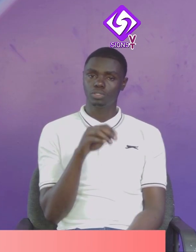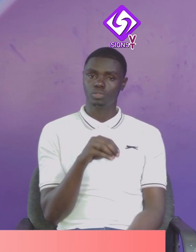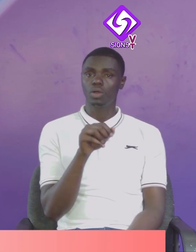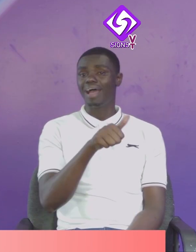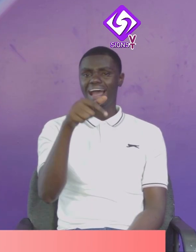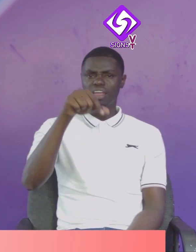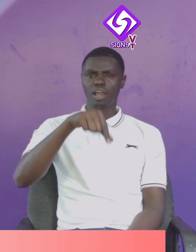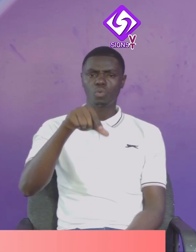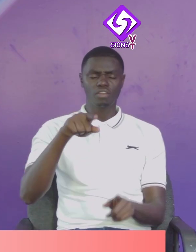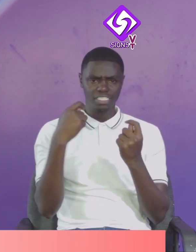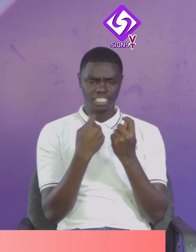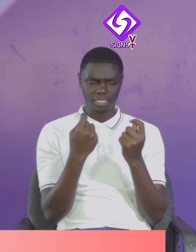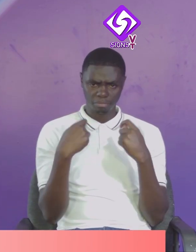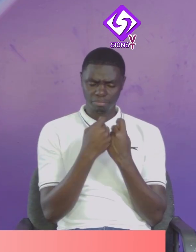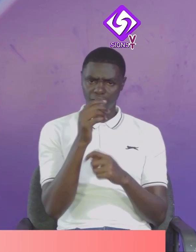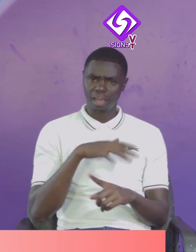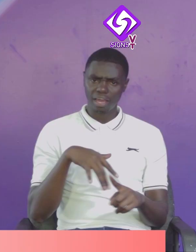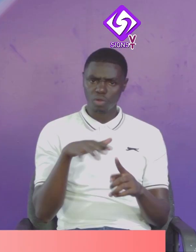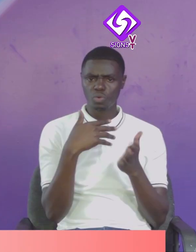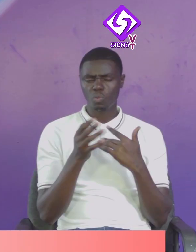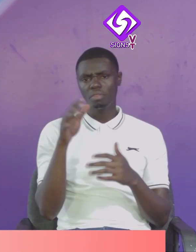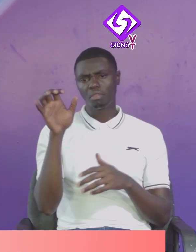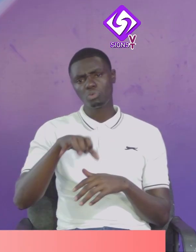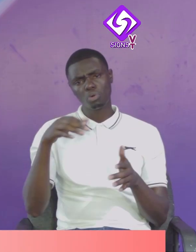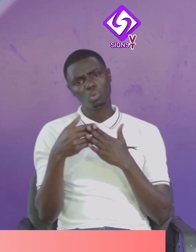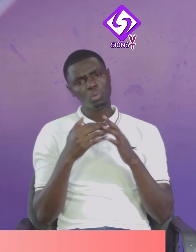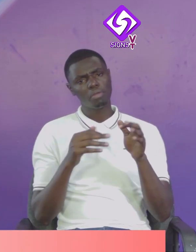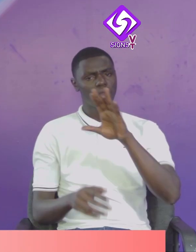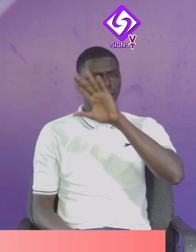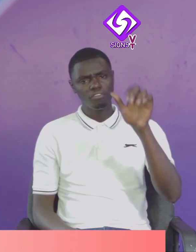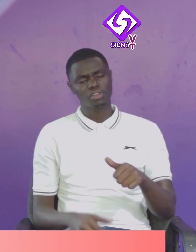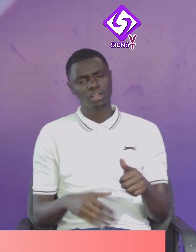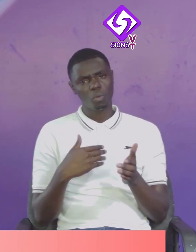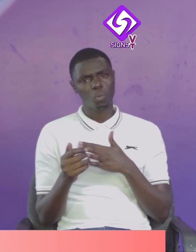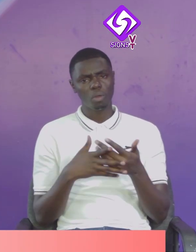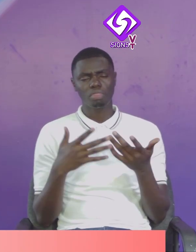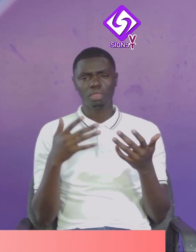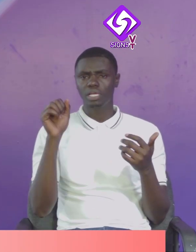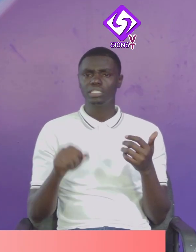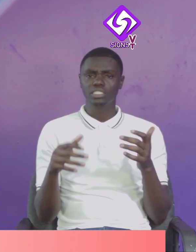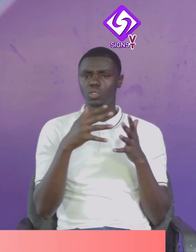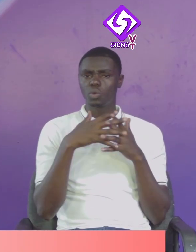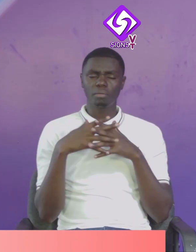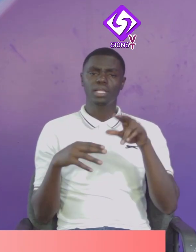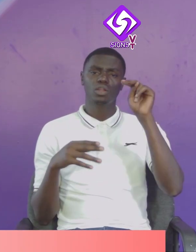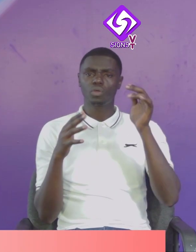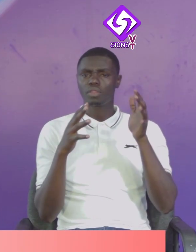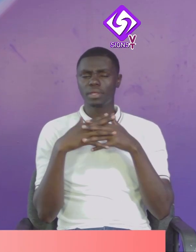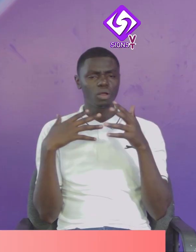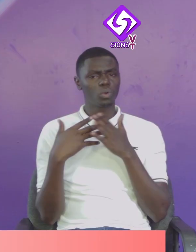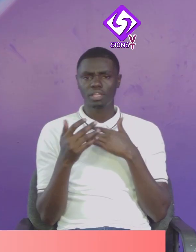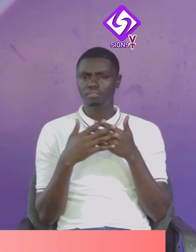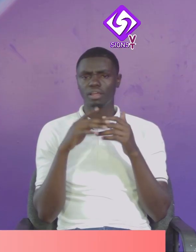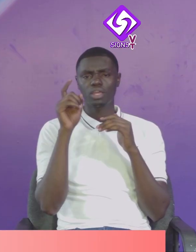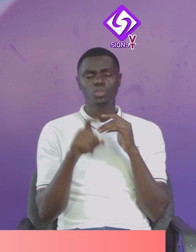teams around, whether Europe, whether Africa, whether South America or North America, you